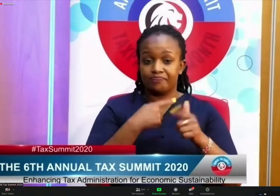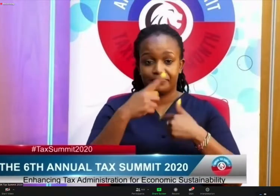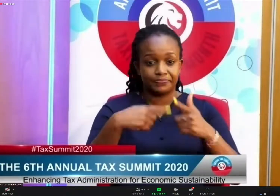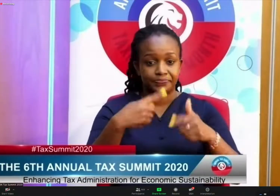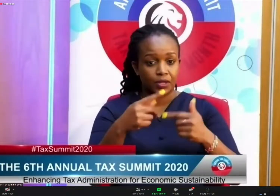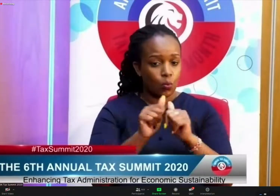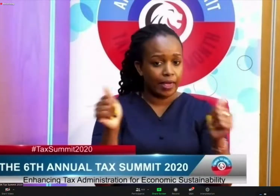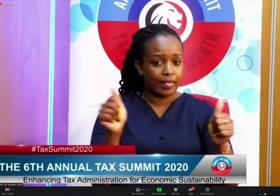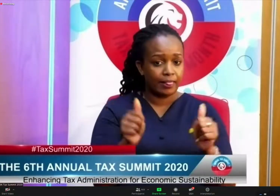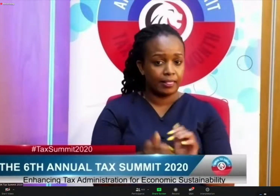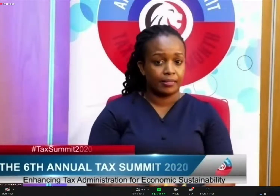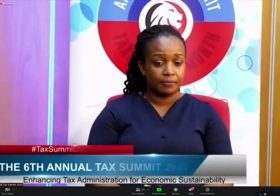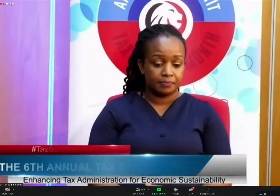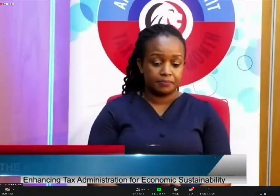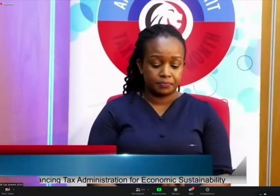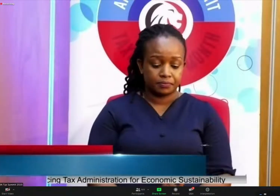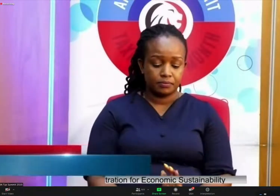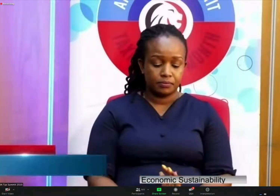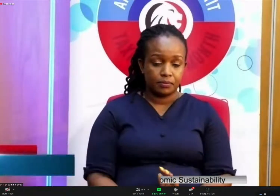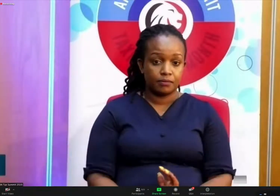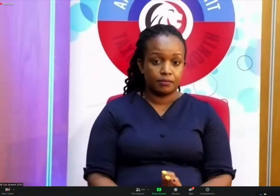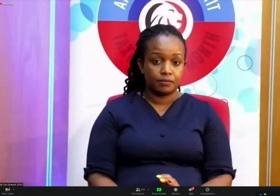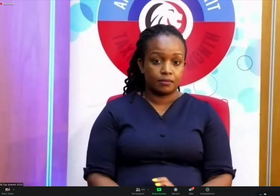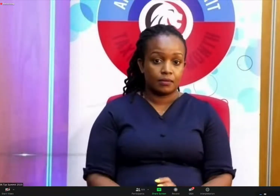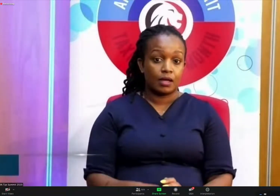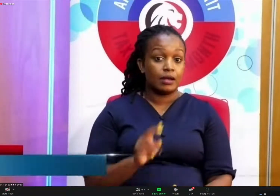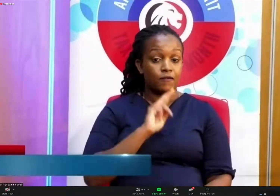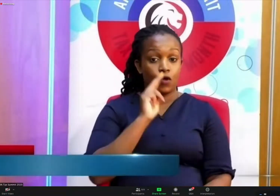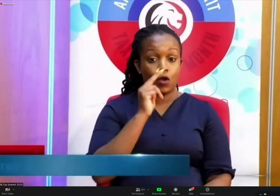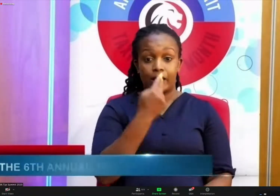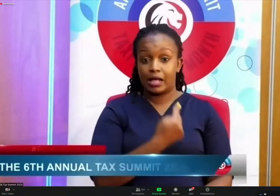to be able to continue to collect our revenue?